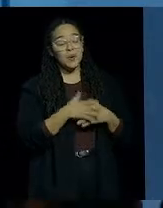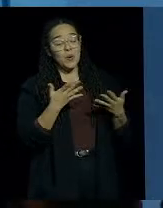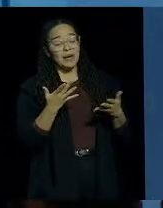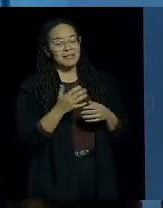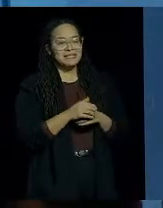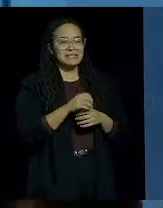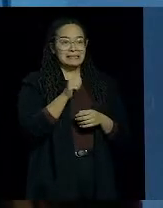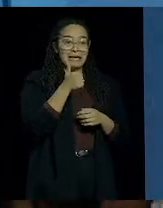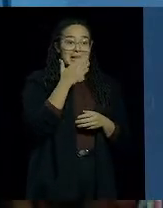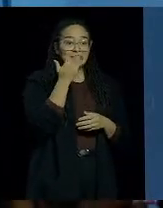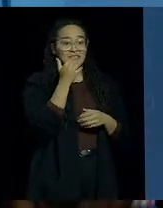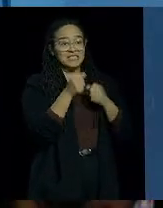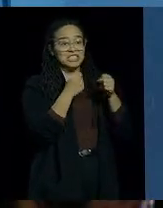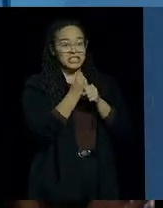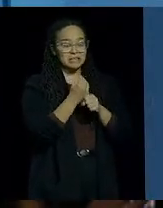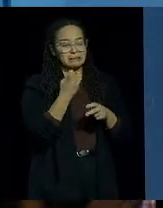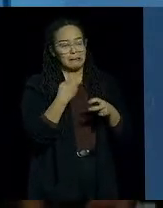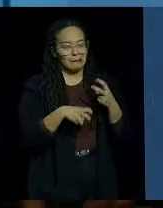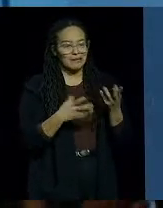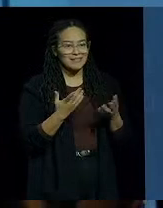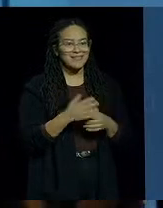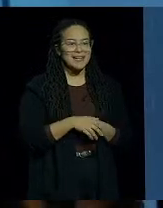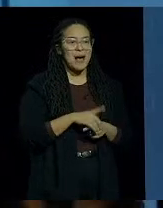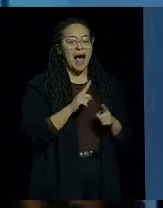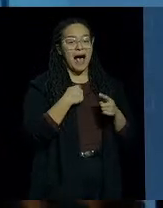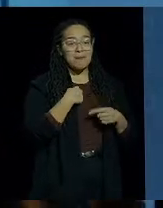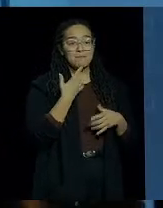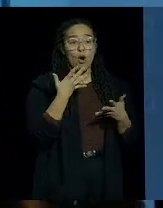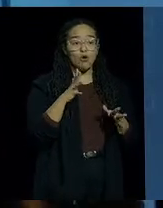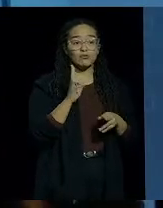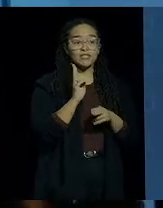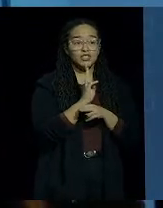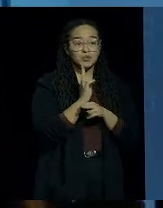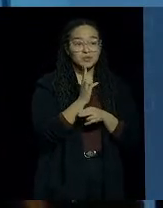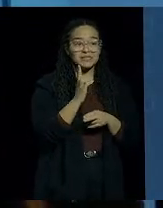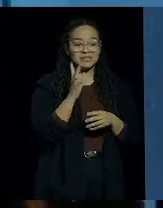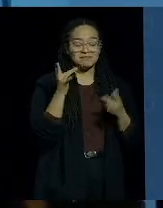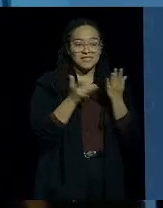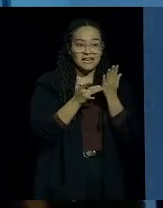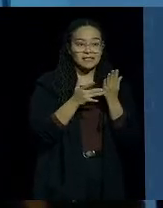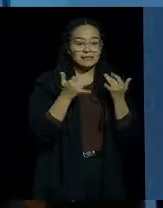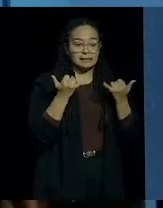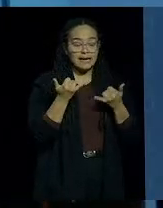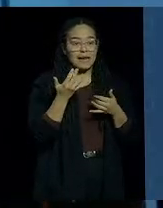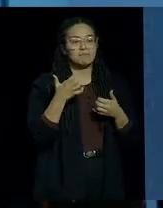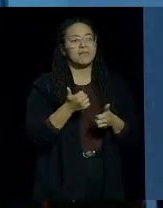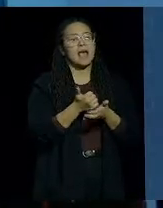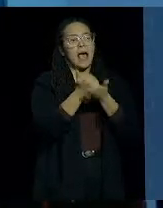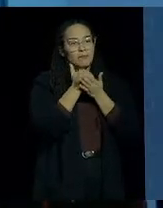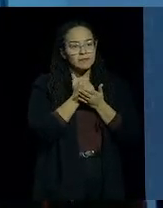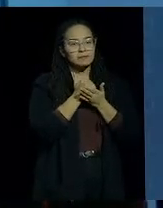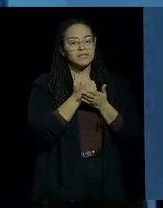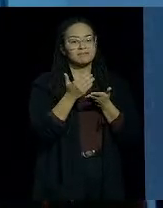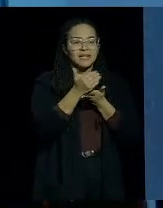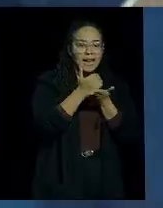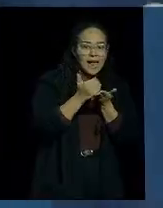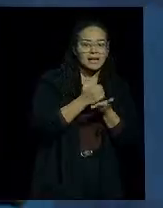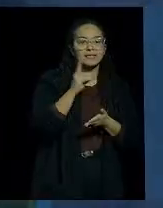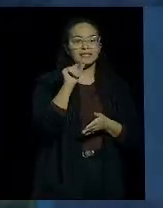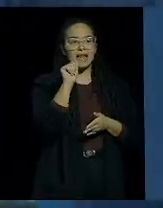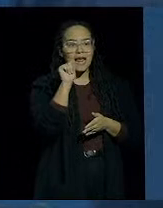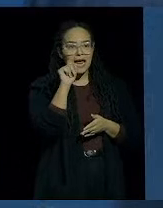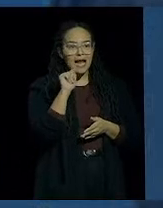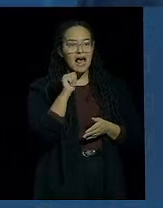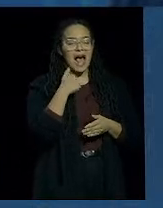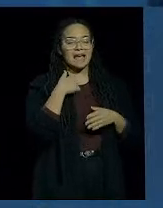looking at 10 to 15 years is pretty hard, but I am always using technology today that helps me gather data on my rides so I